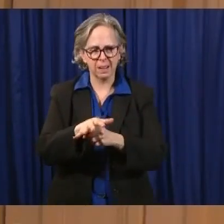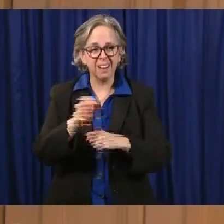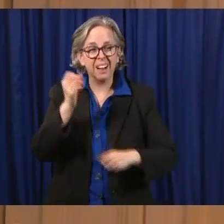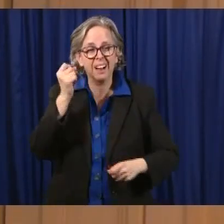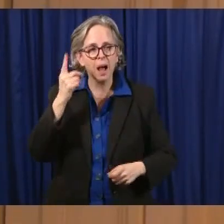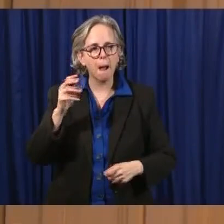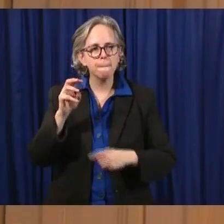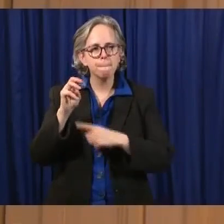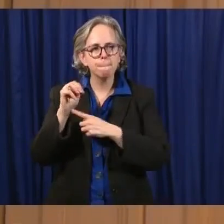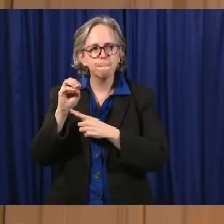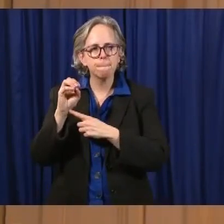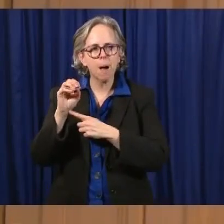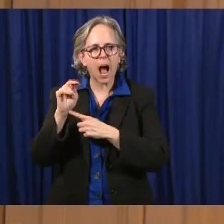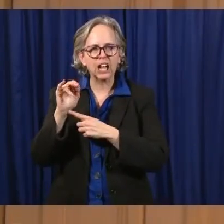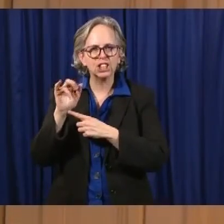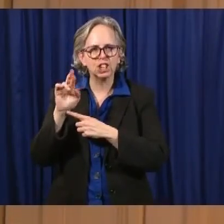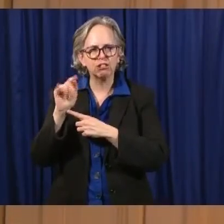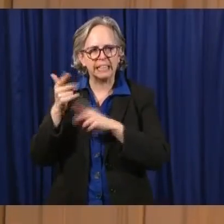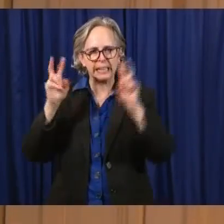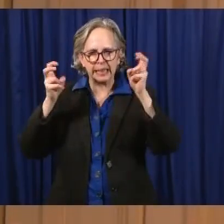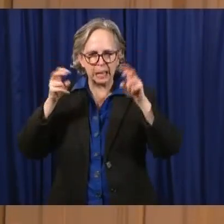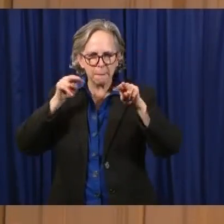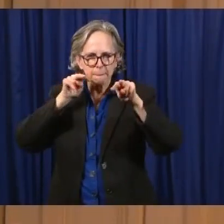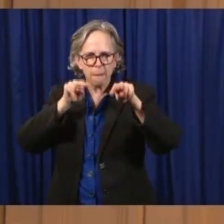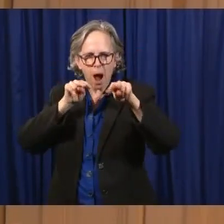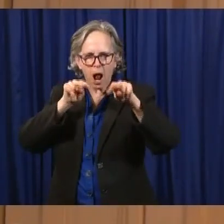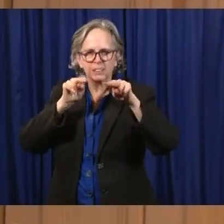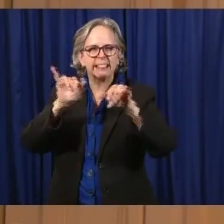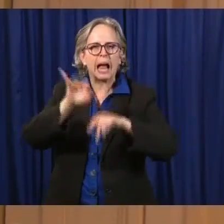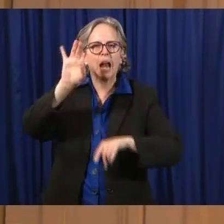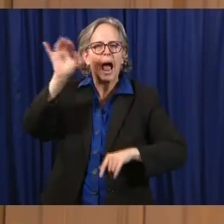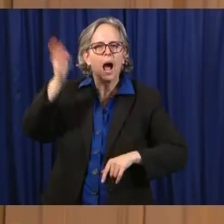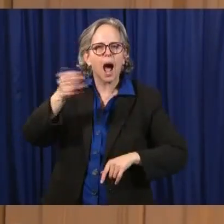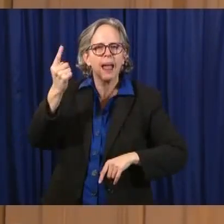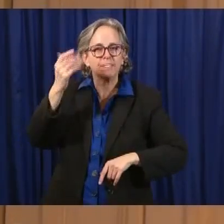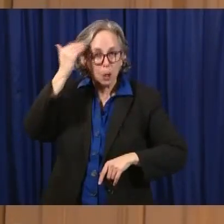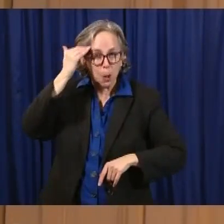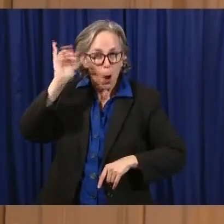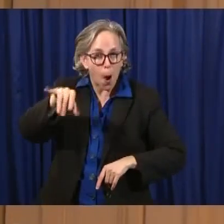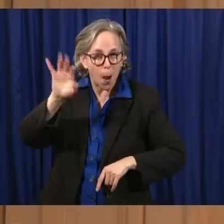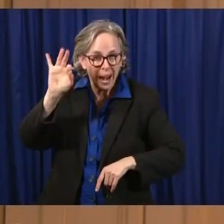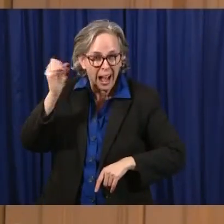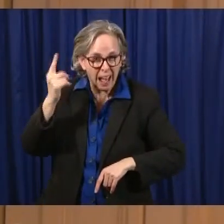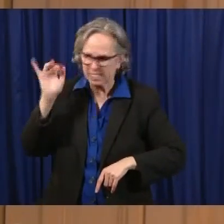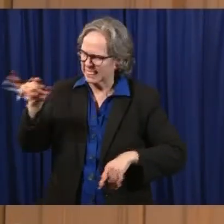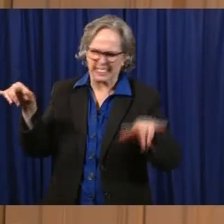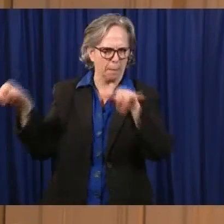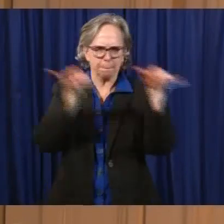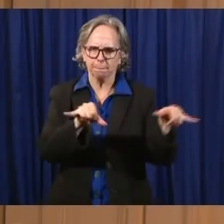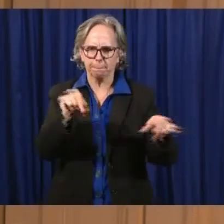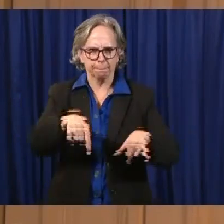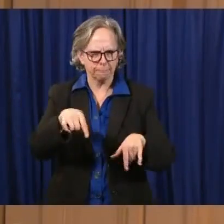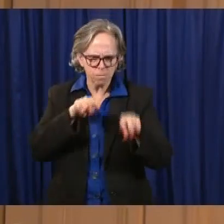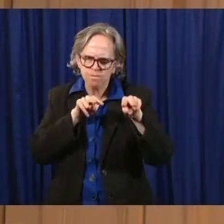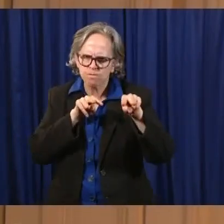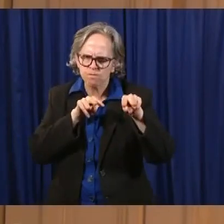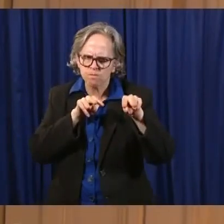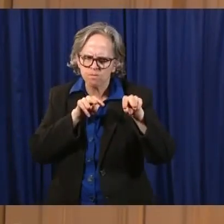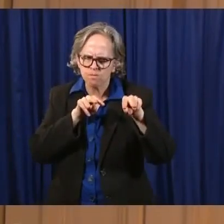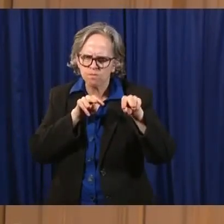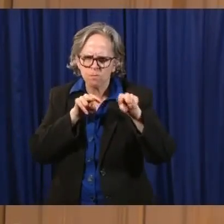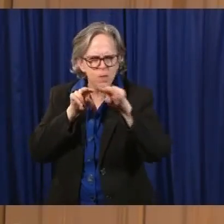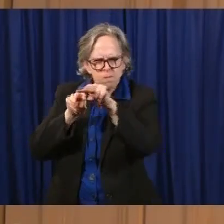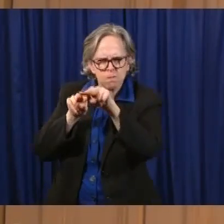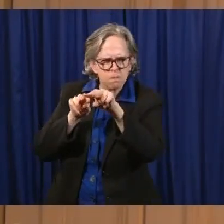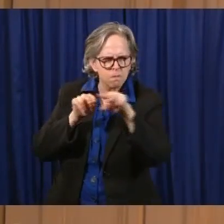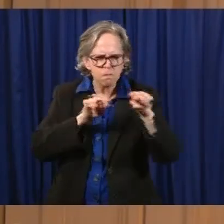until we get to a new world where we can truly be safe again and get people's confidence in that. And